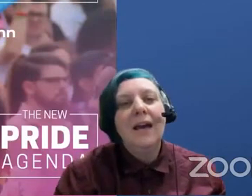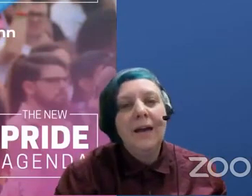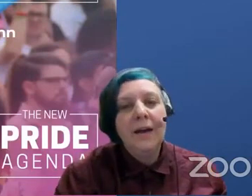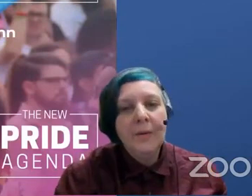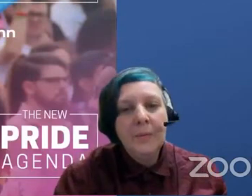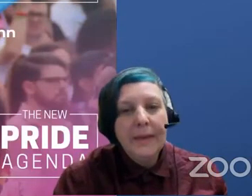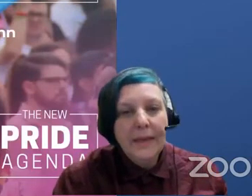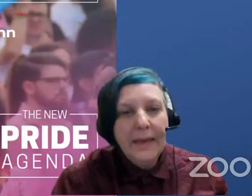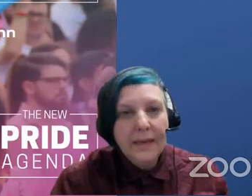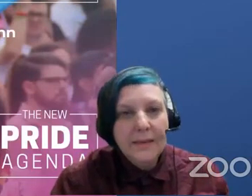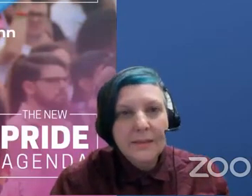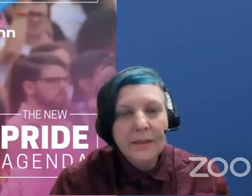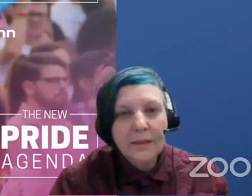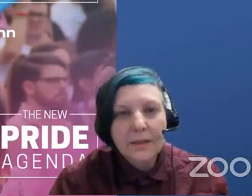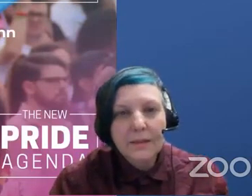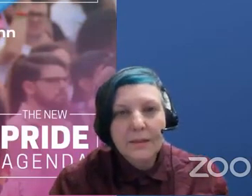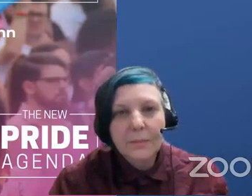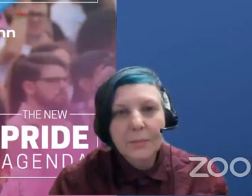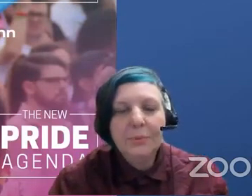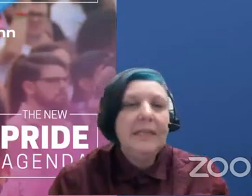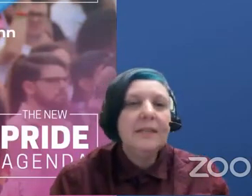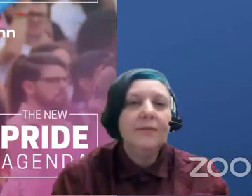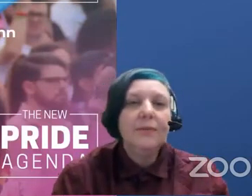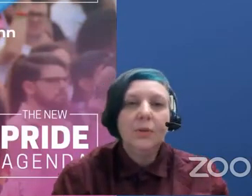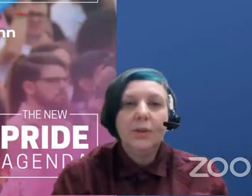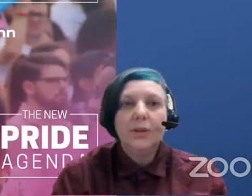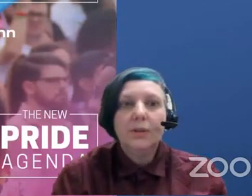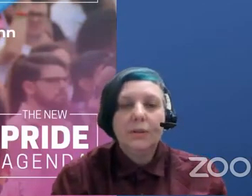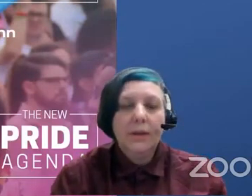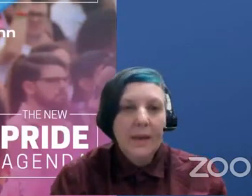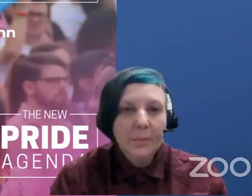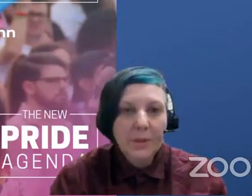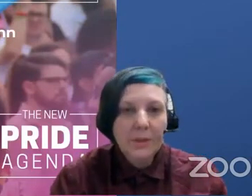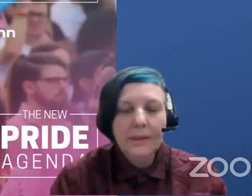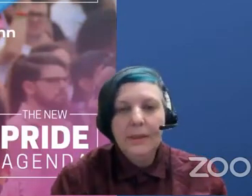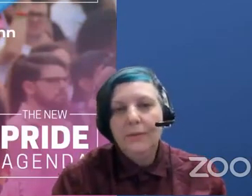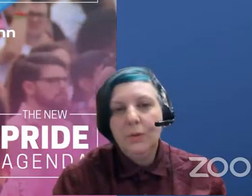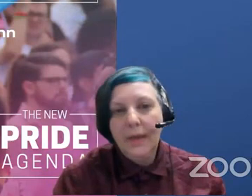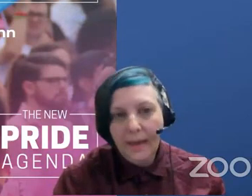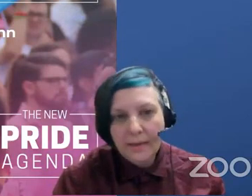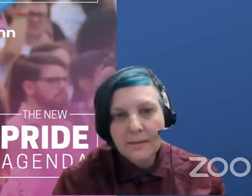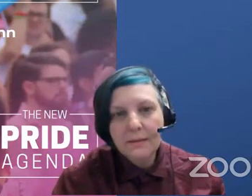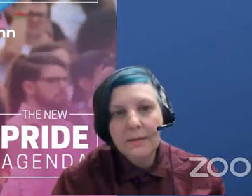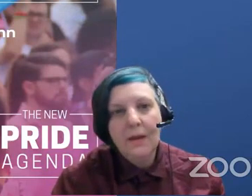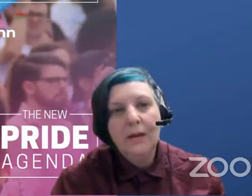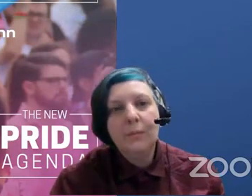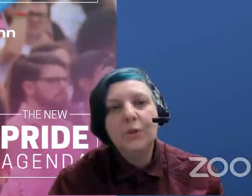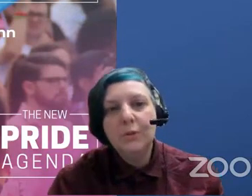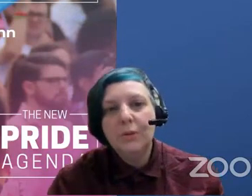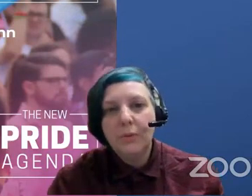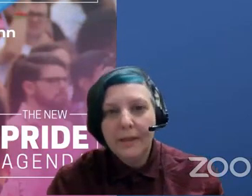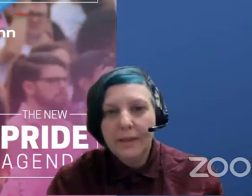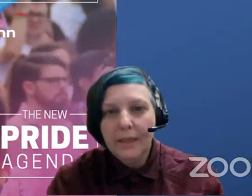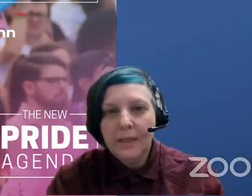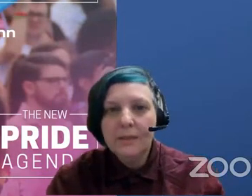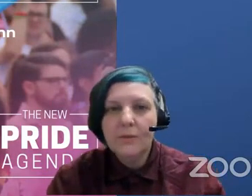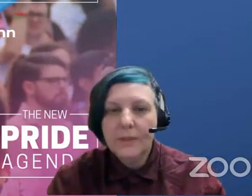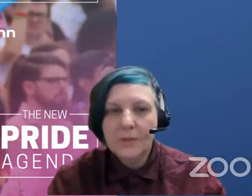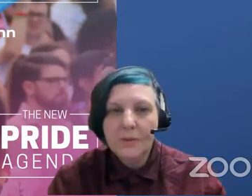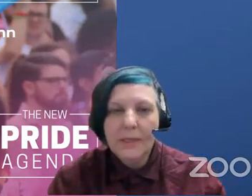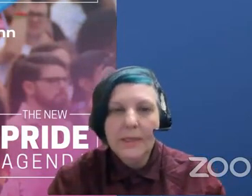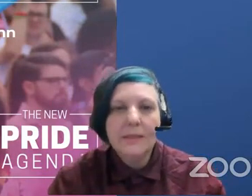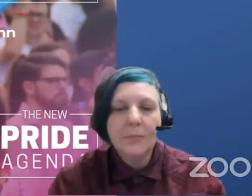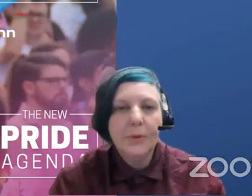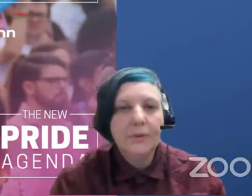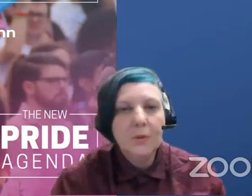slide. And please, if you're able, if you can, come to the rally